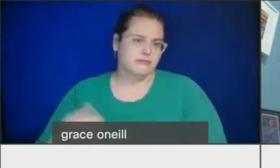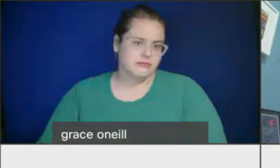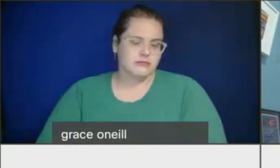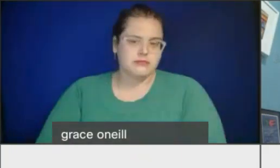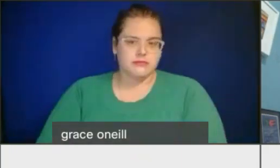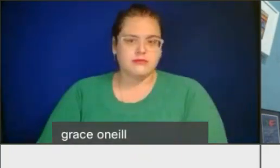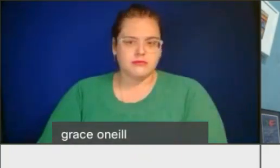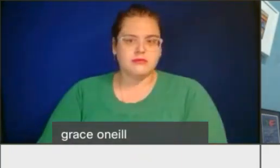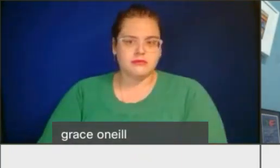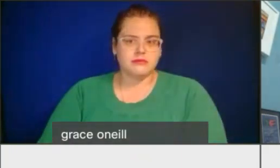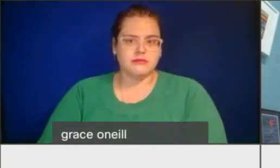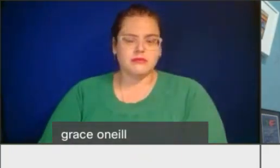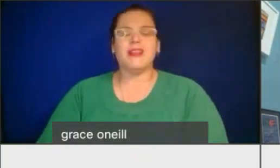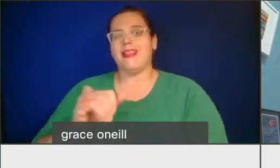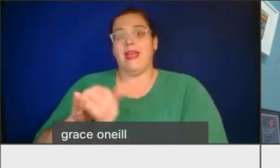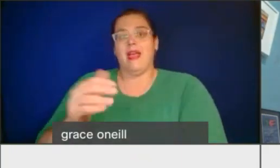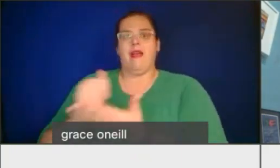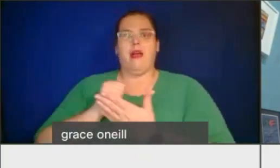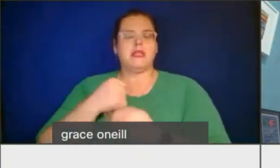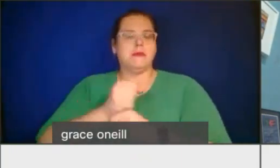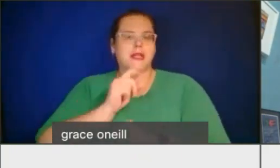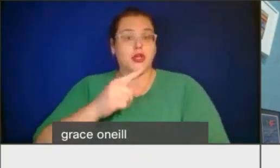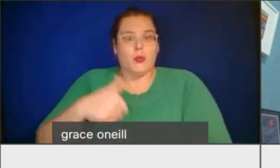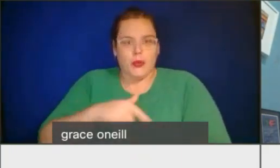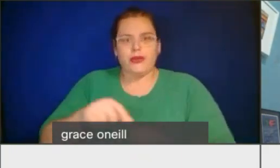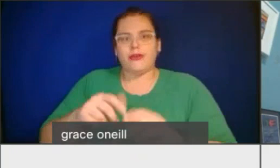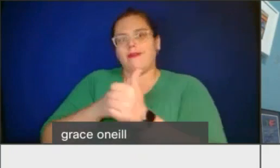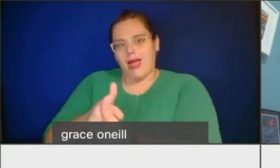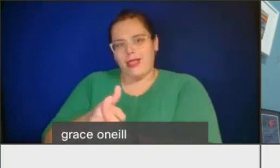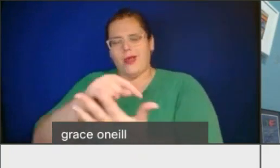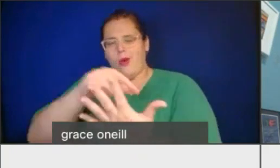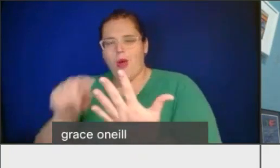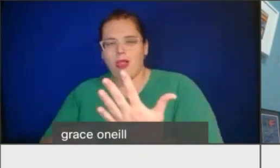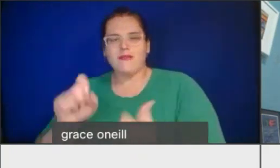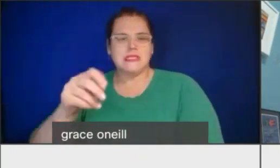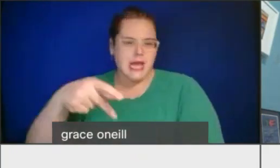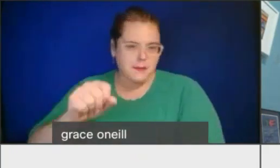in order to ensure that we're taking all the steps we can to encourage people